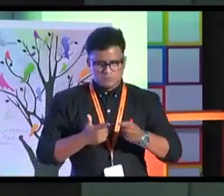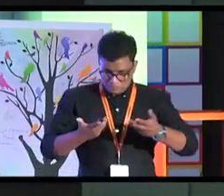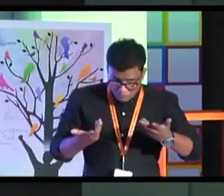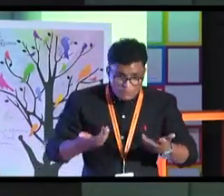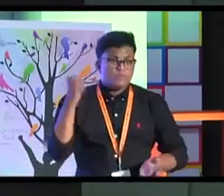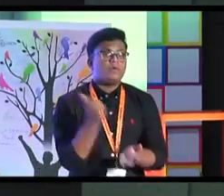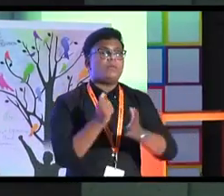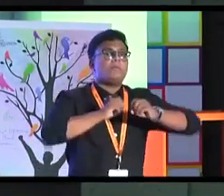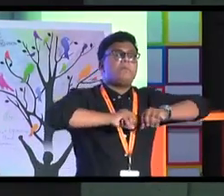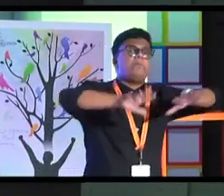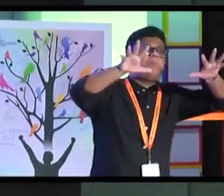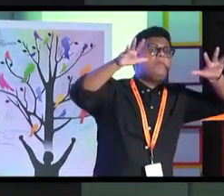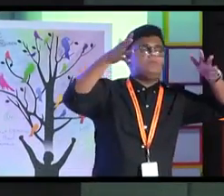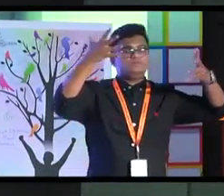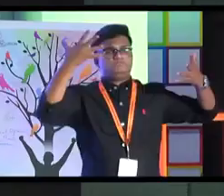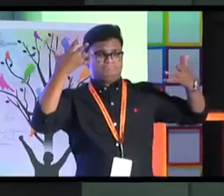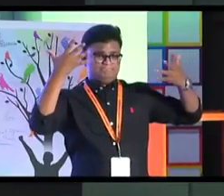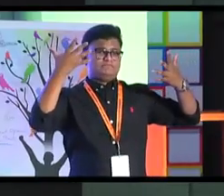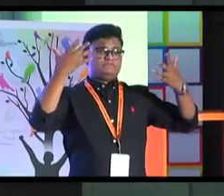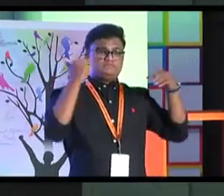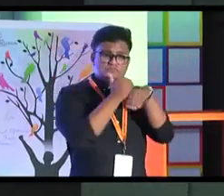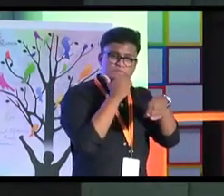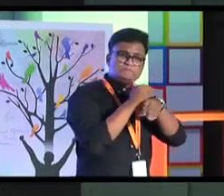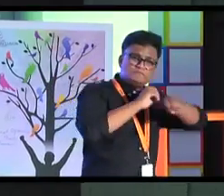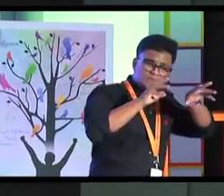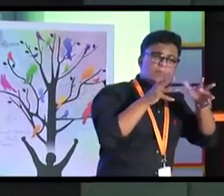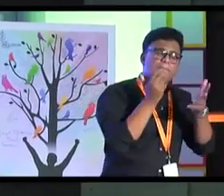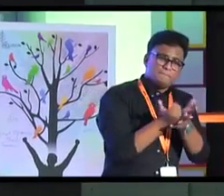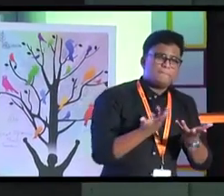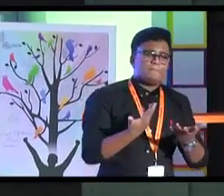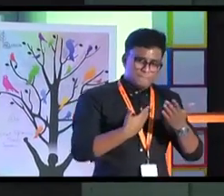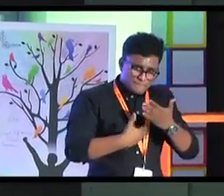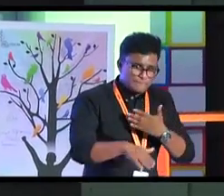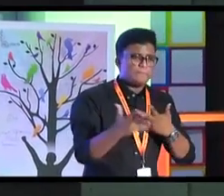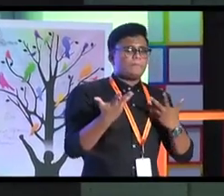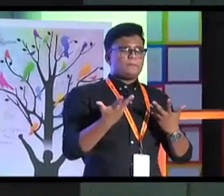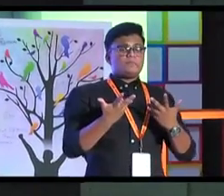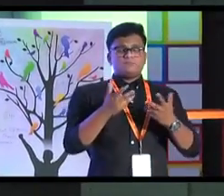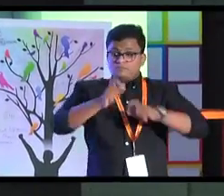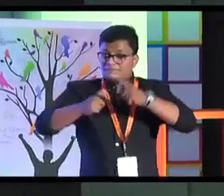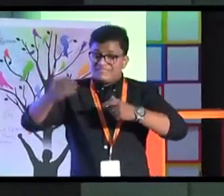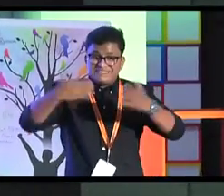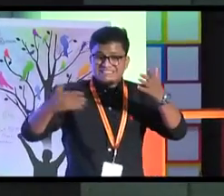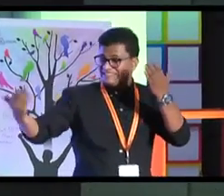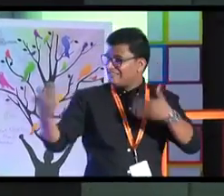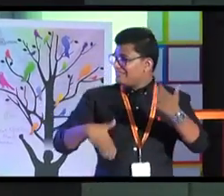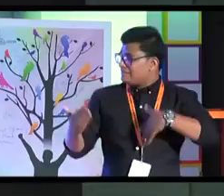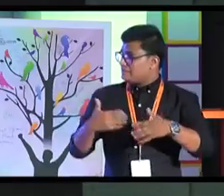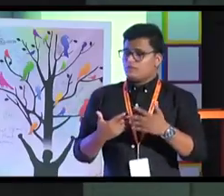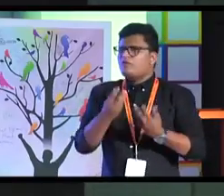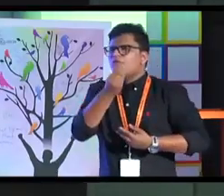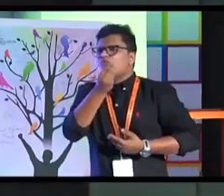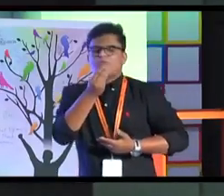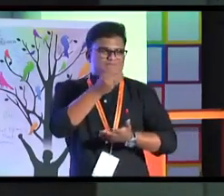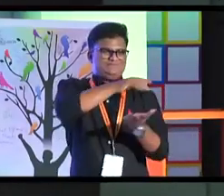There is a heart to be touched of people. And that's why, we are all here. Except for few countries